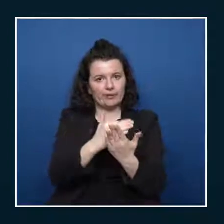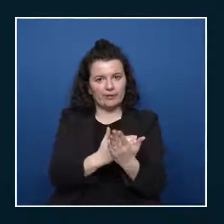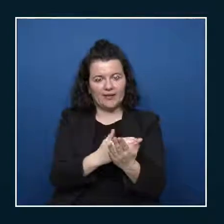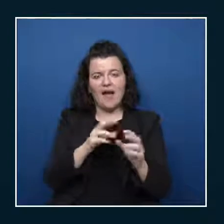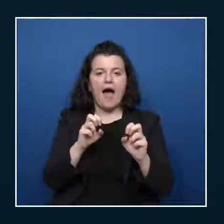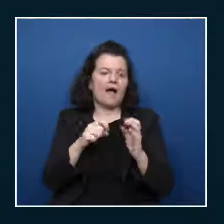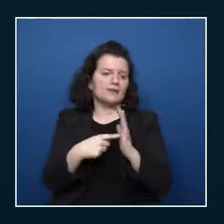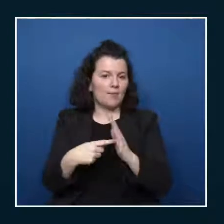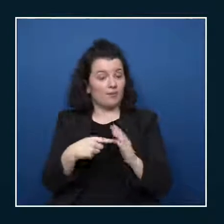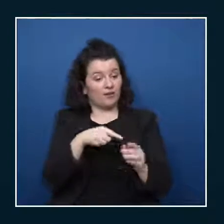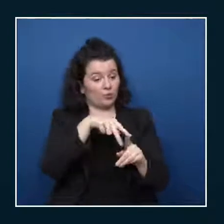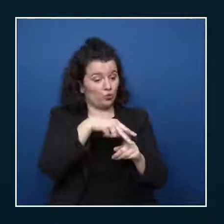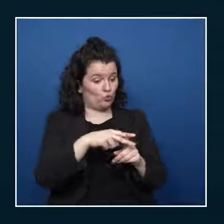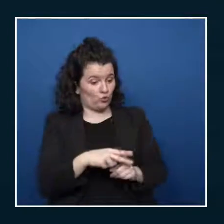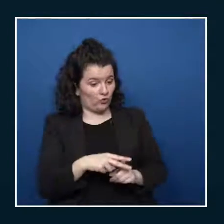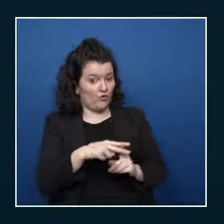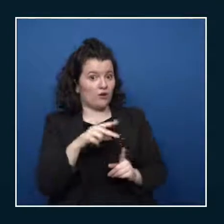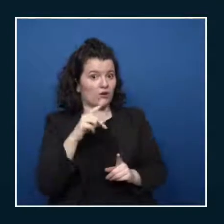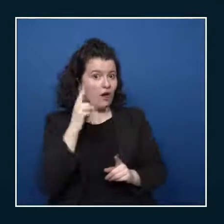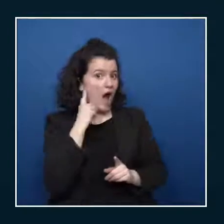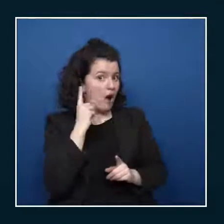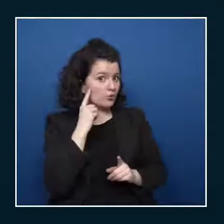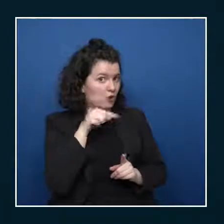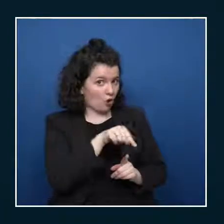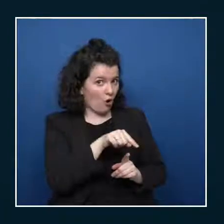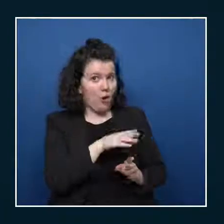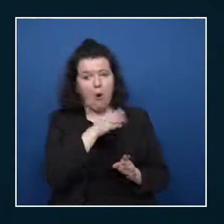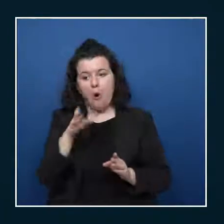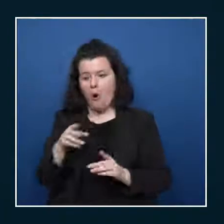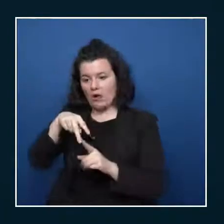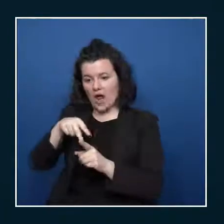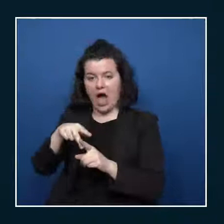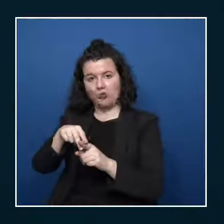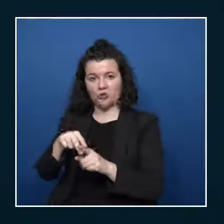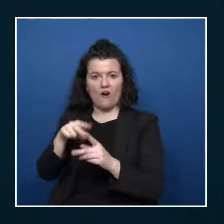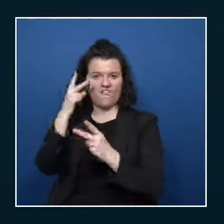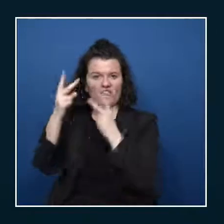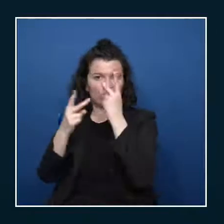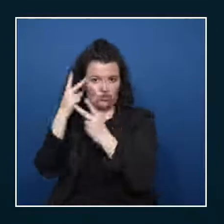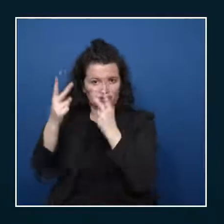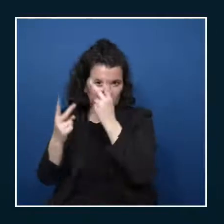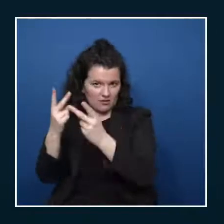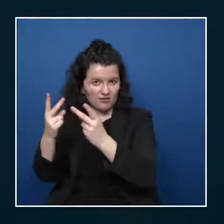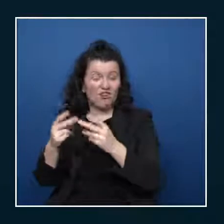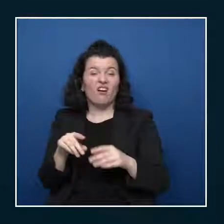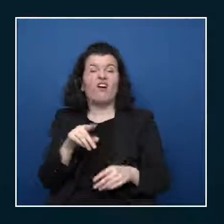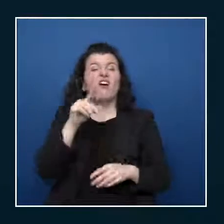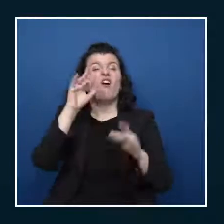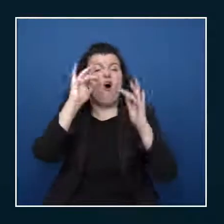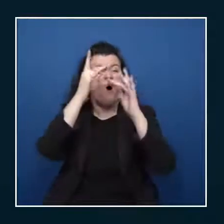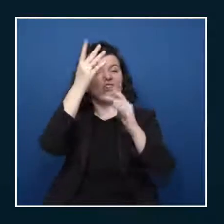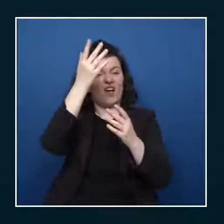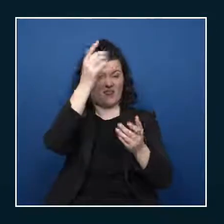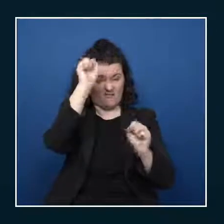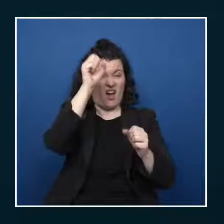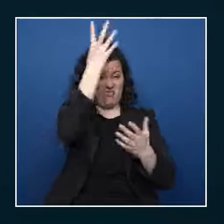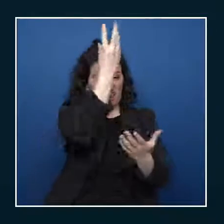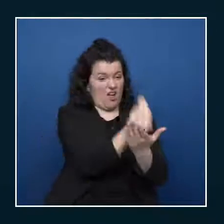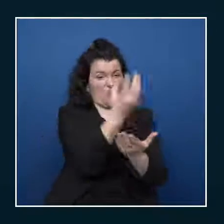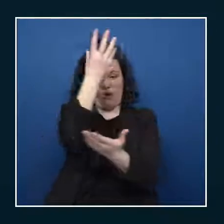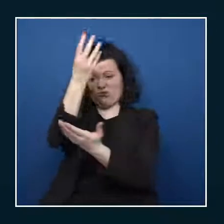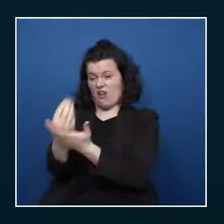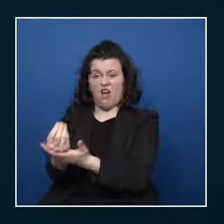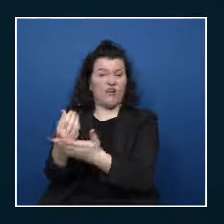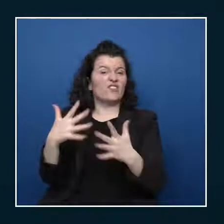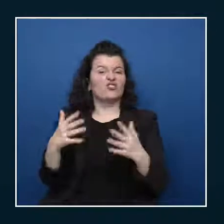vision, and there's some models that you can download and use, pre-built ones that are directly on there. And so imagine a situation